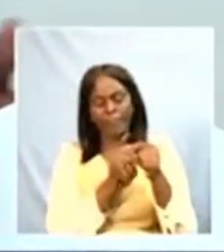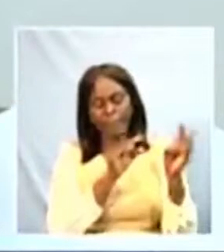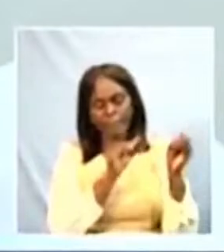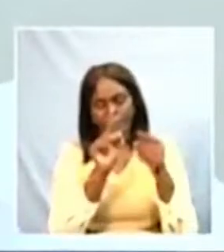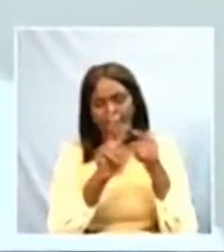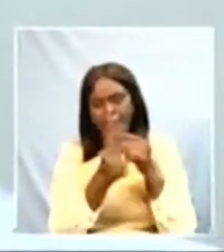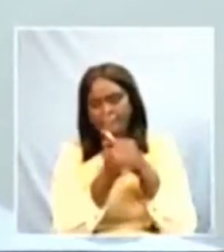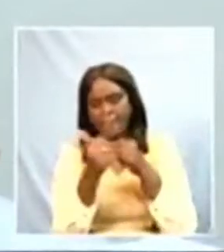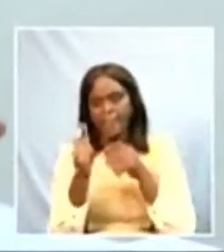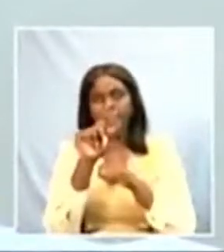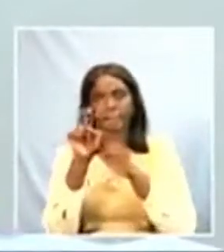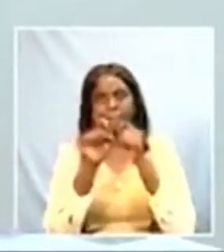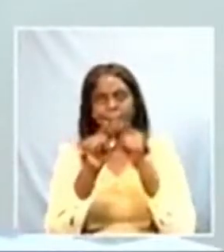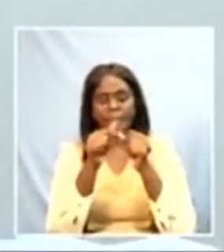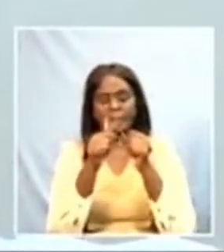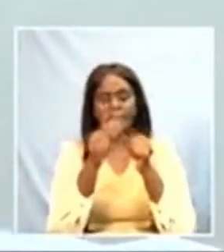question.